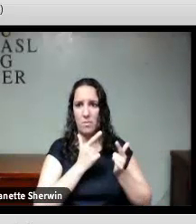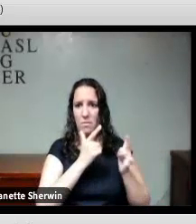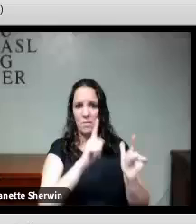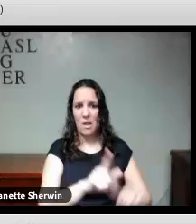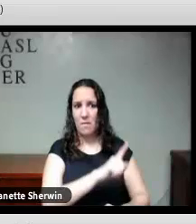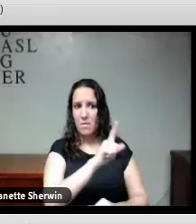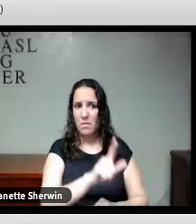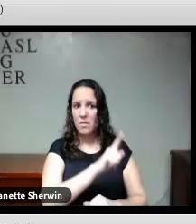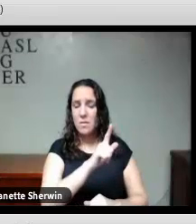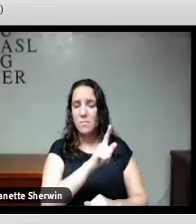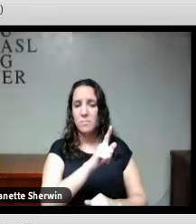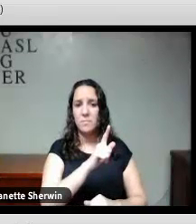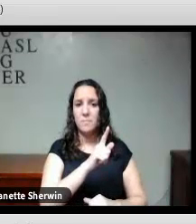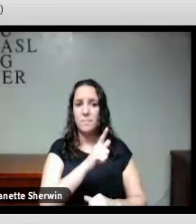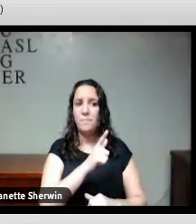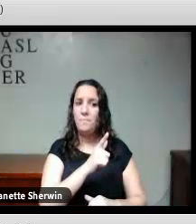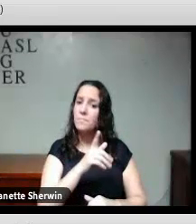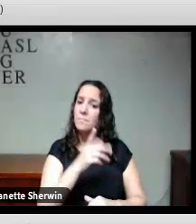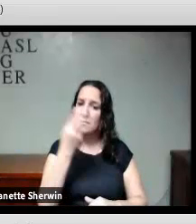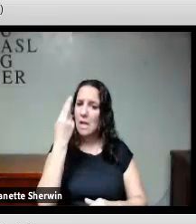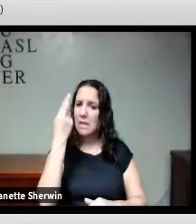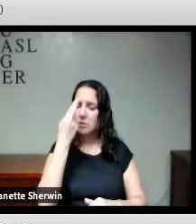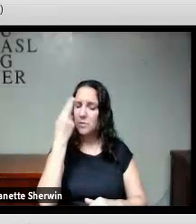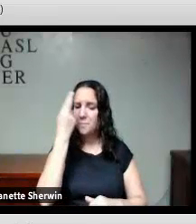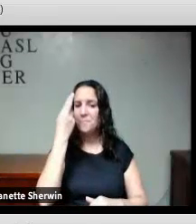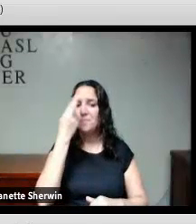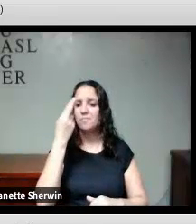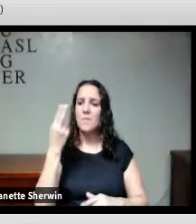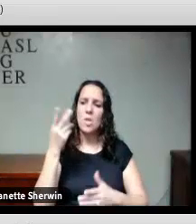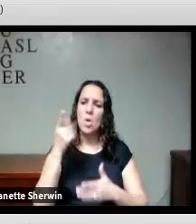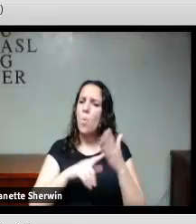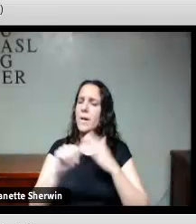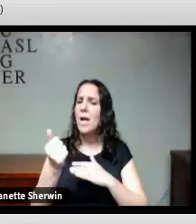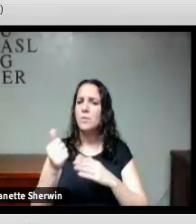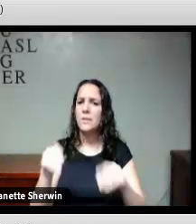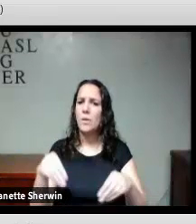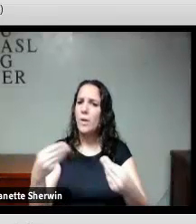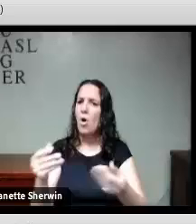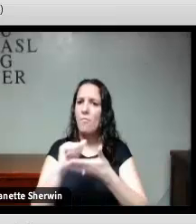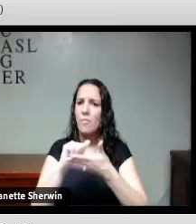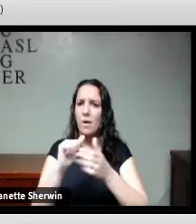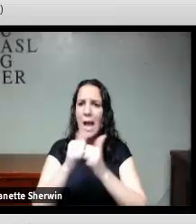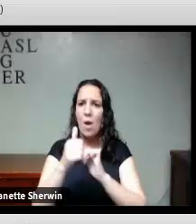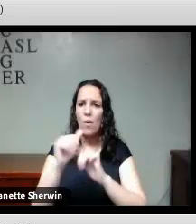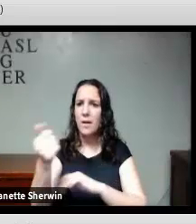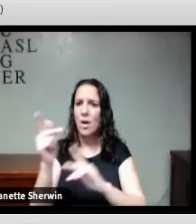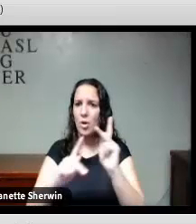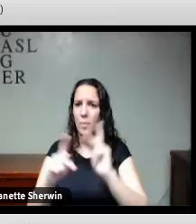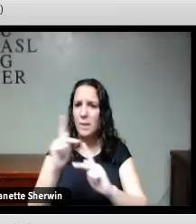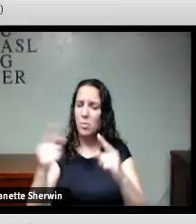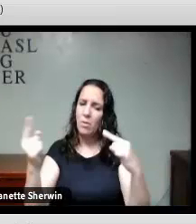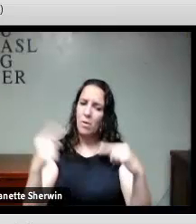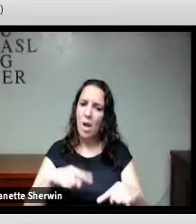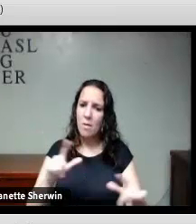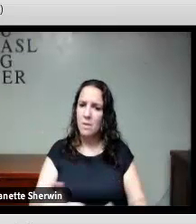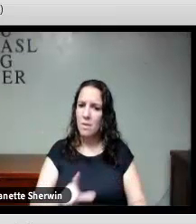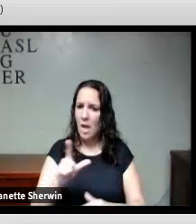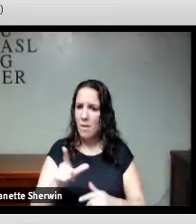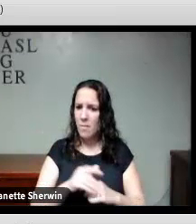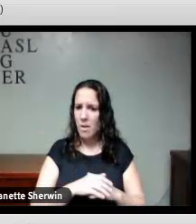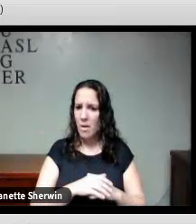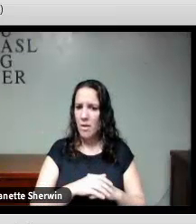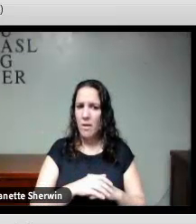other things can we offer that will bring people into our libraries? Because they're not necessarily coming to us for books anymore. Or maybe they're not coming